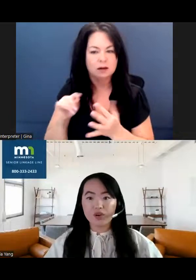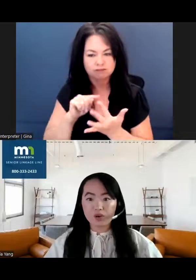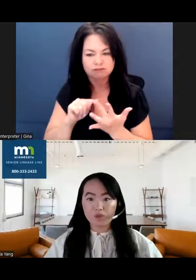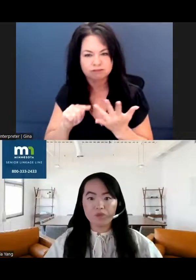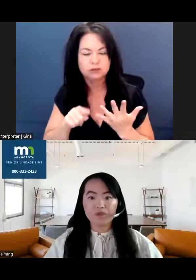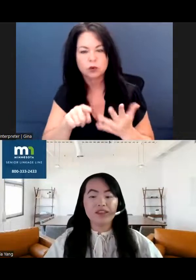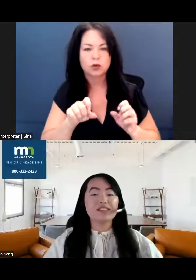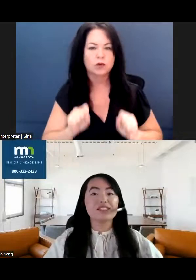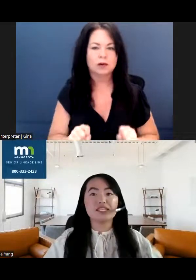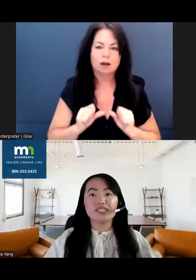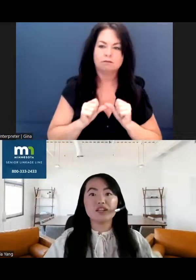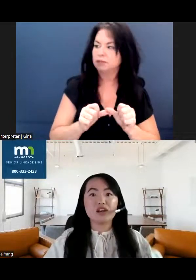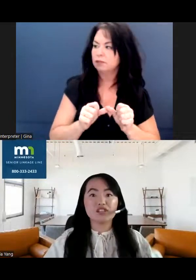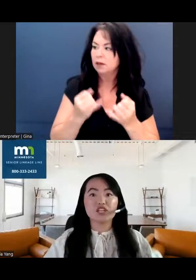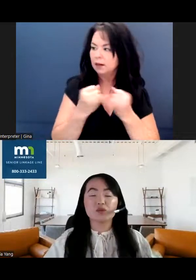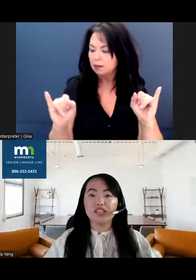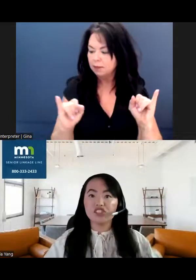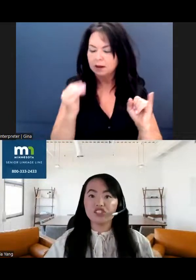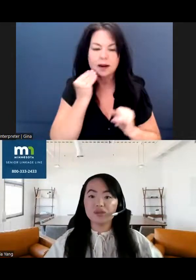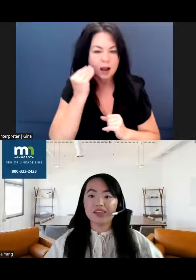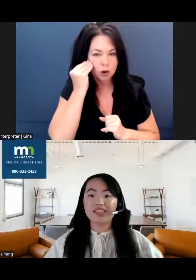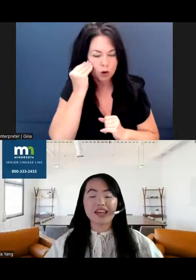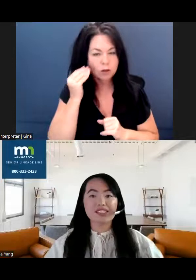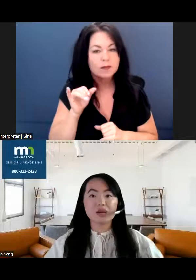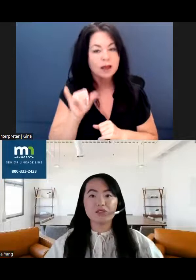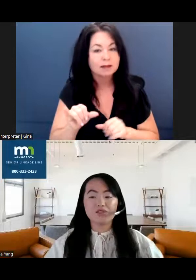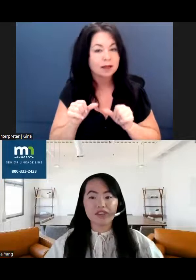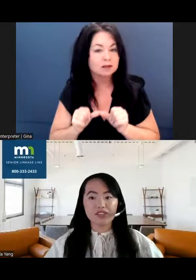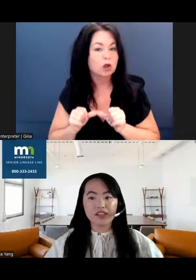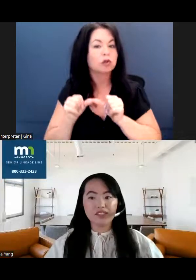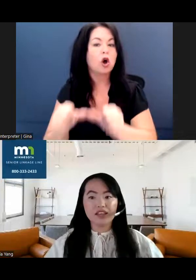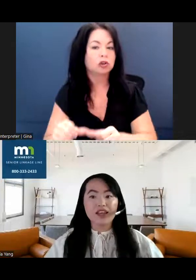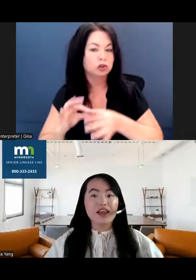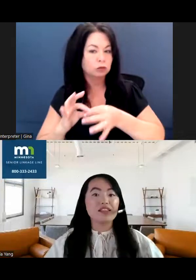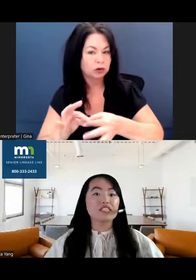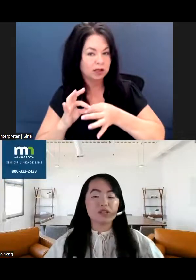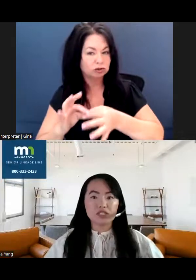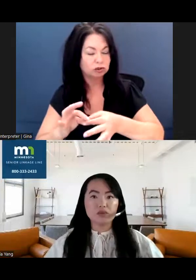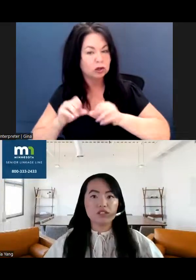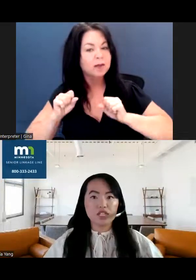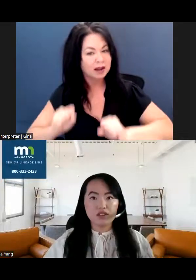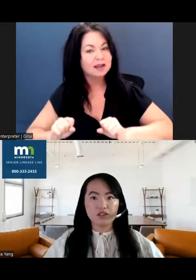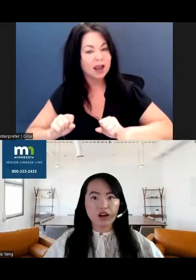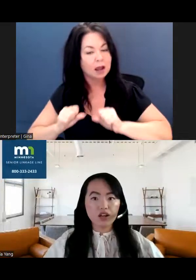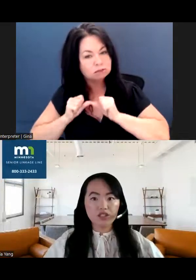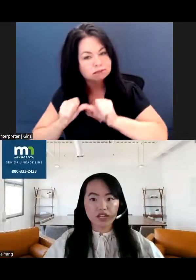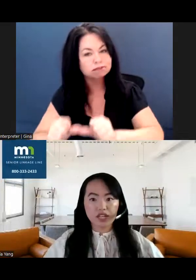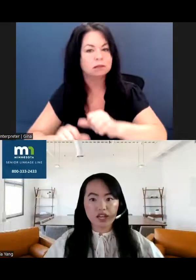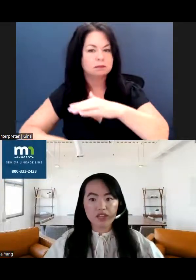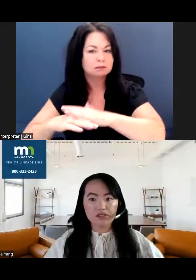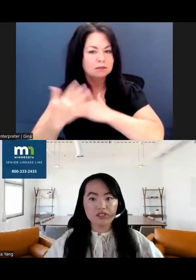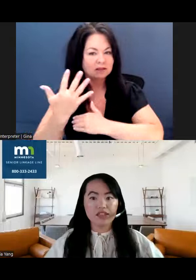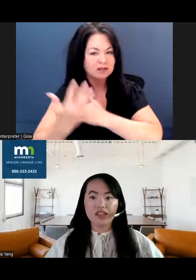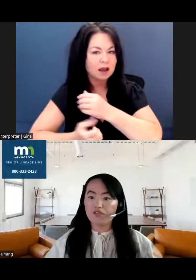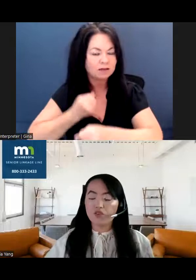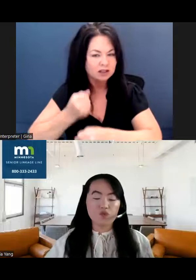at home. This is a long-term relationship that can last up to 5 years, and the specialist will continue to call to check in